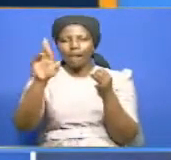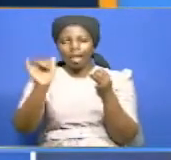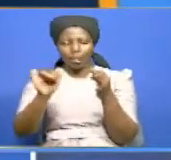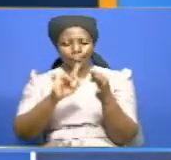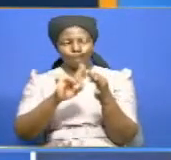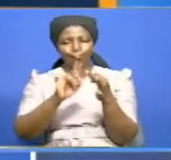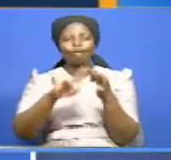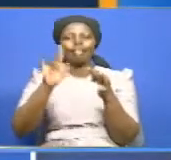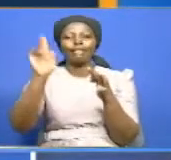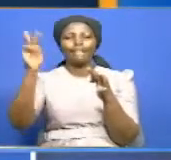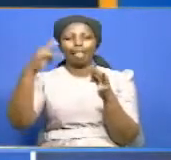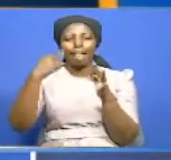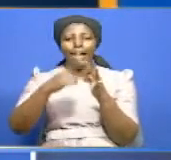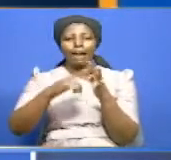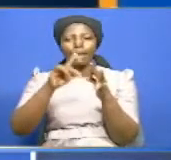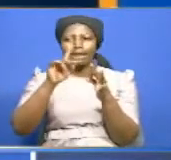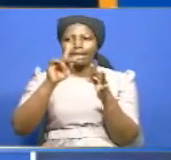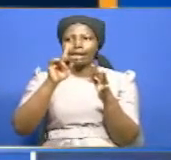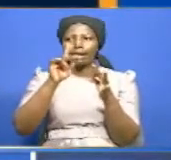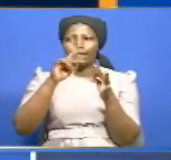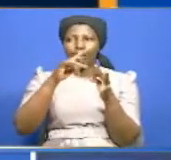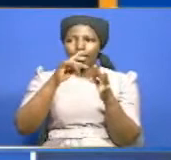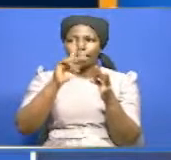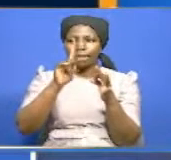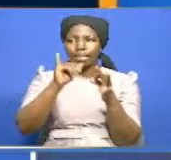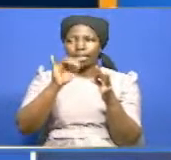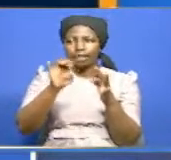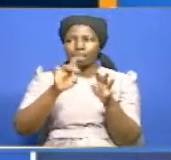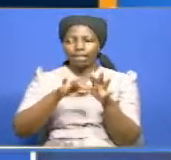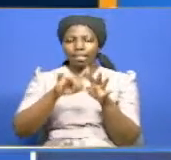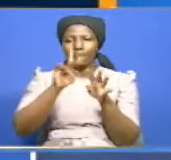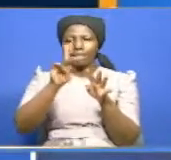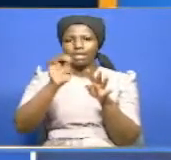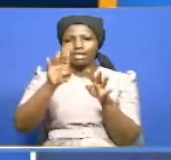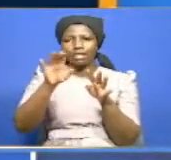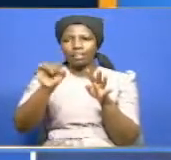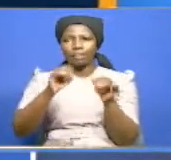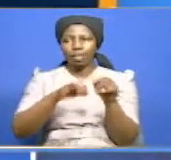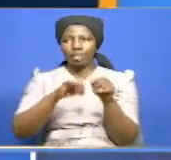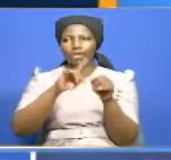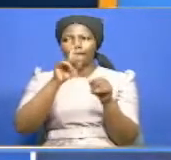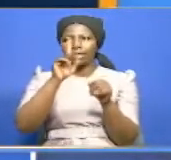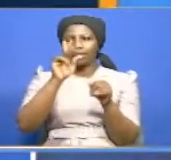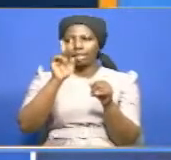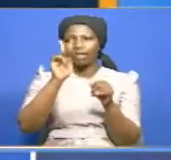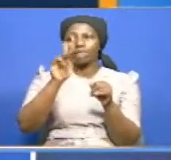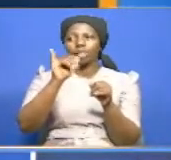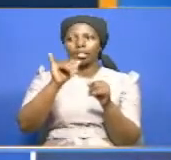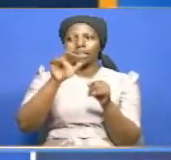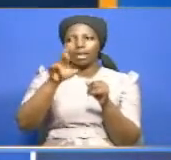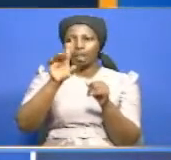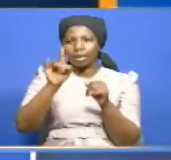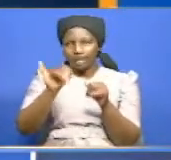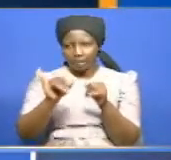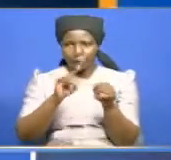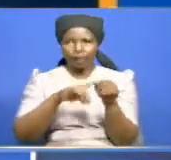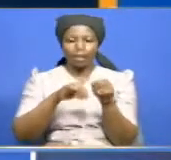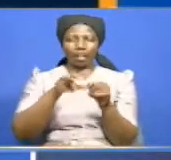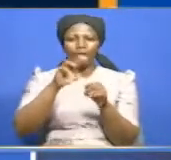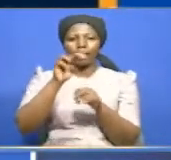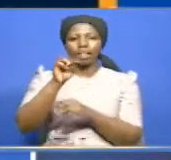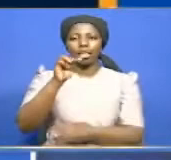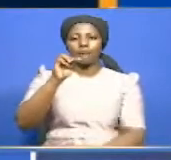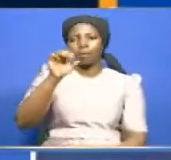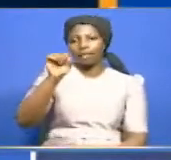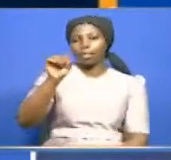Authority, Kenya Industrial Estates, Kenya Bureau of Standards, Kenya Industrial Research Development Institute, Micro and Small